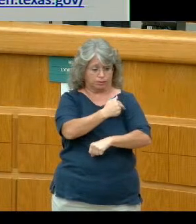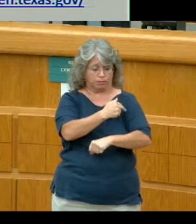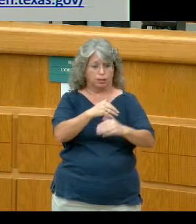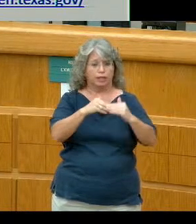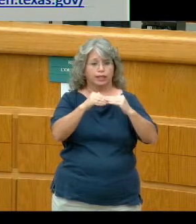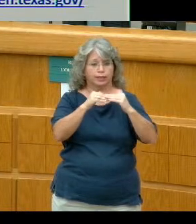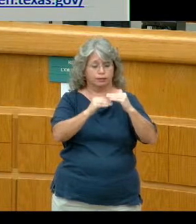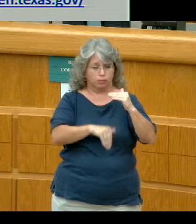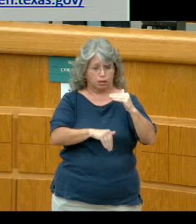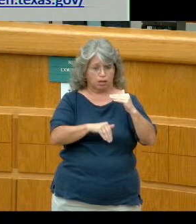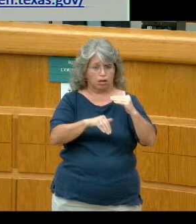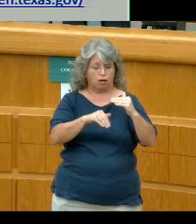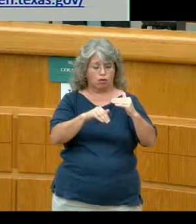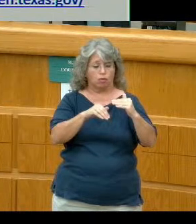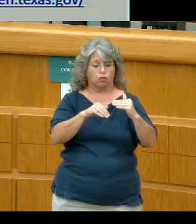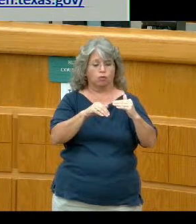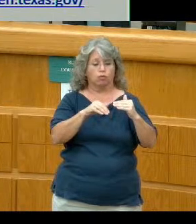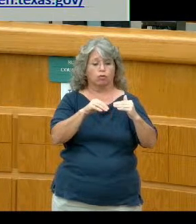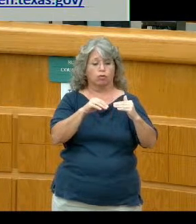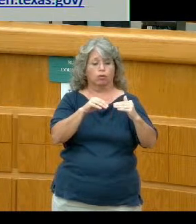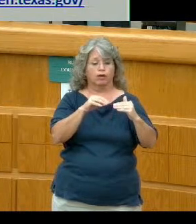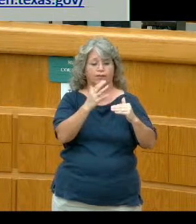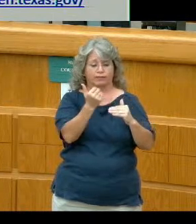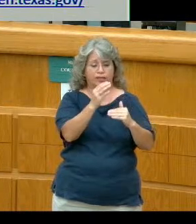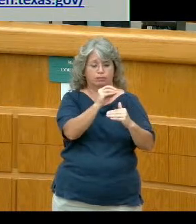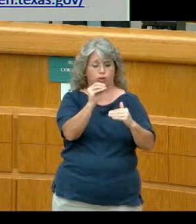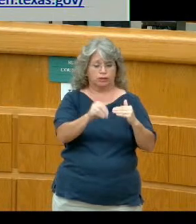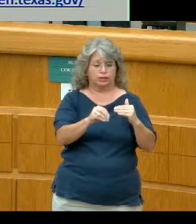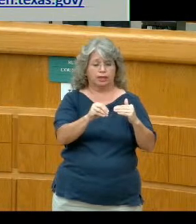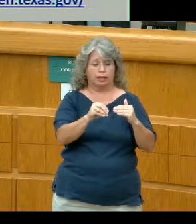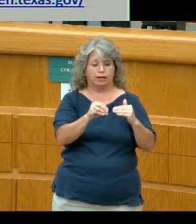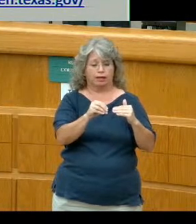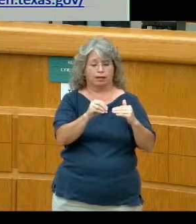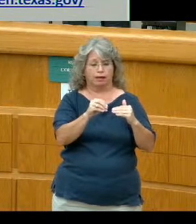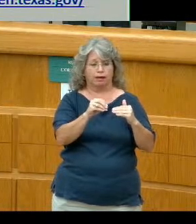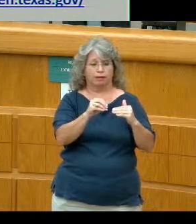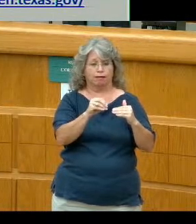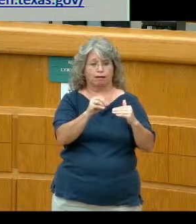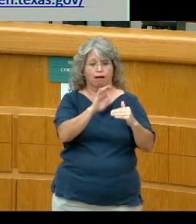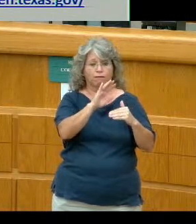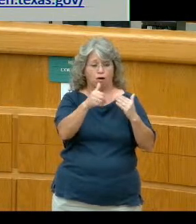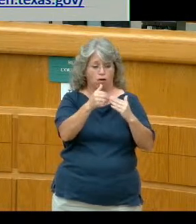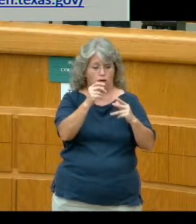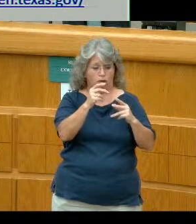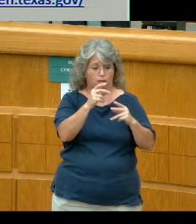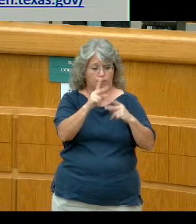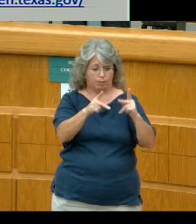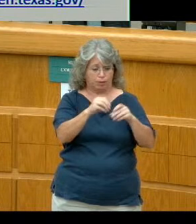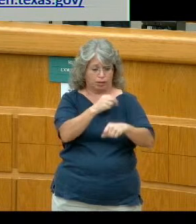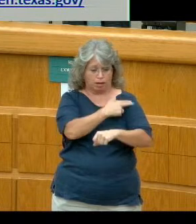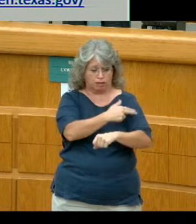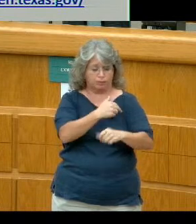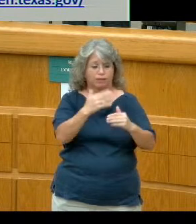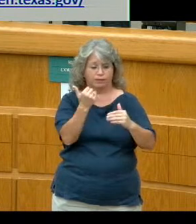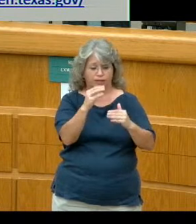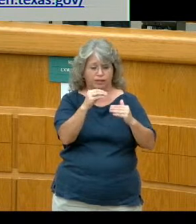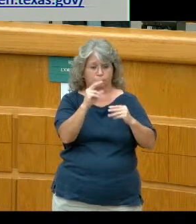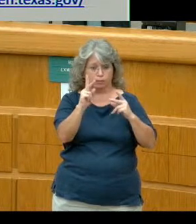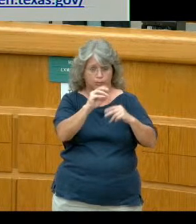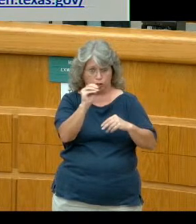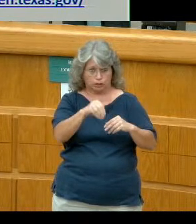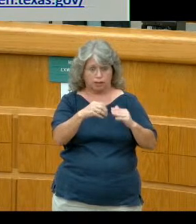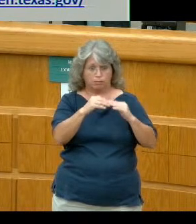below 15% with the people with COVID, that for 7 days in a row, then we go to Open Texas phase 3.